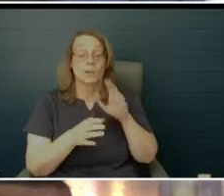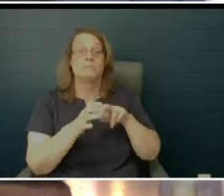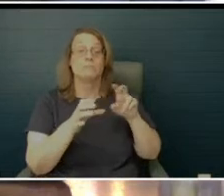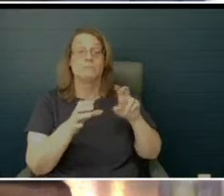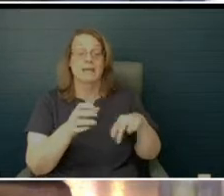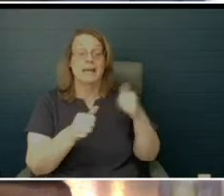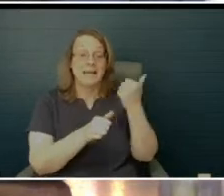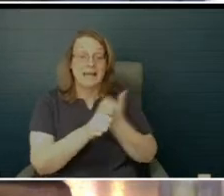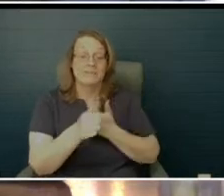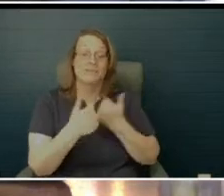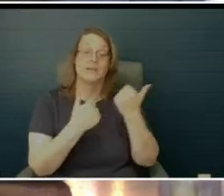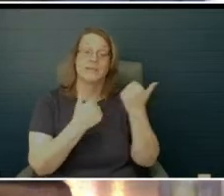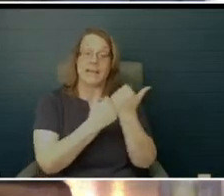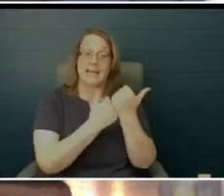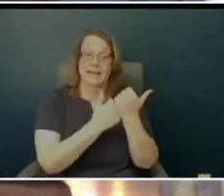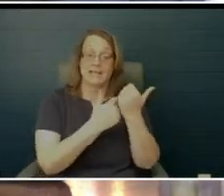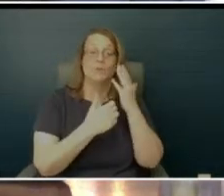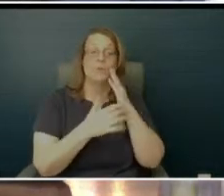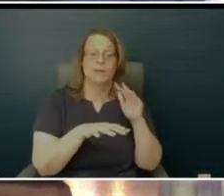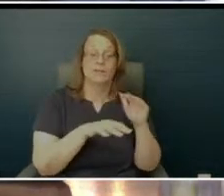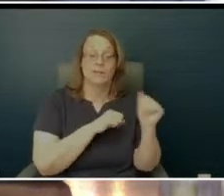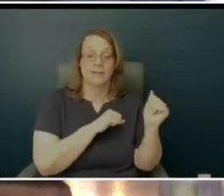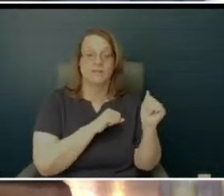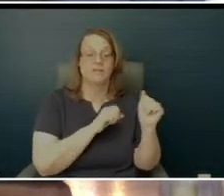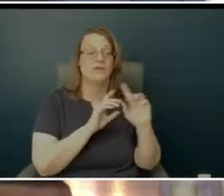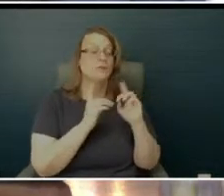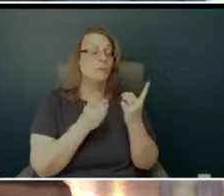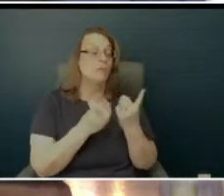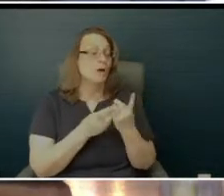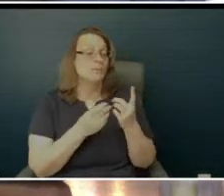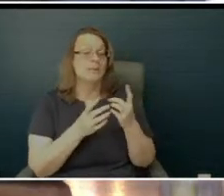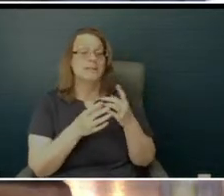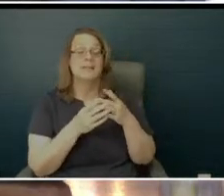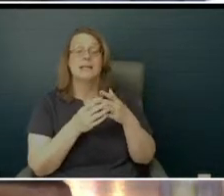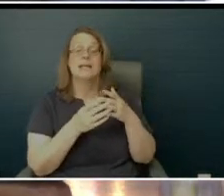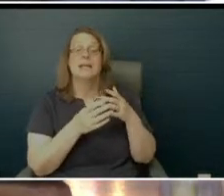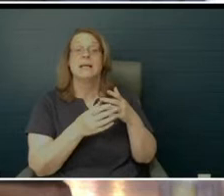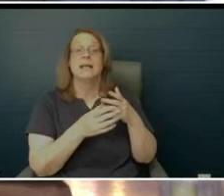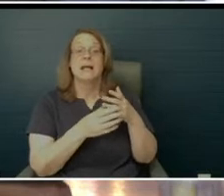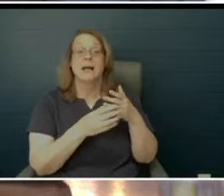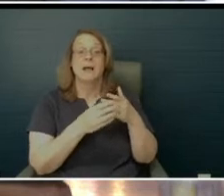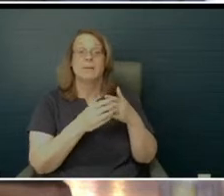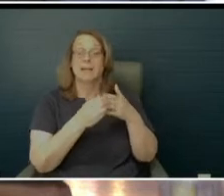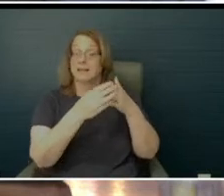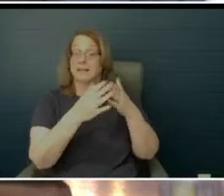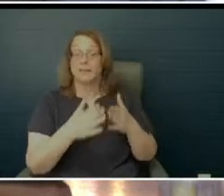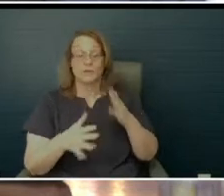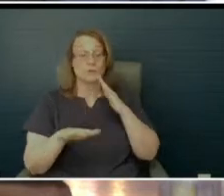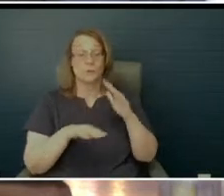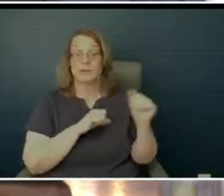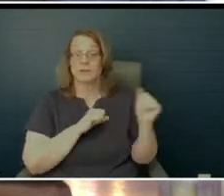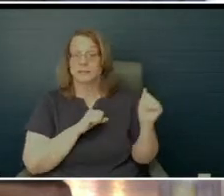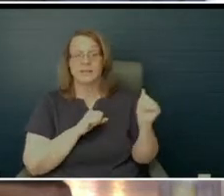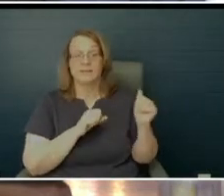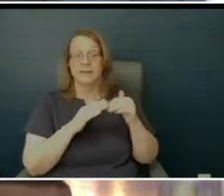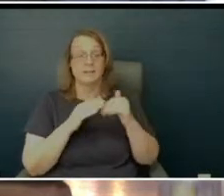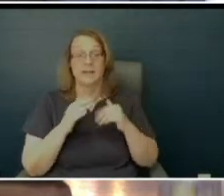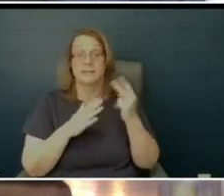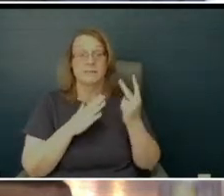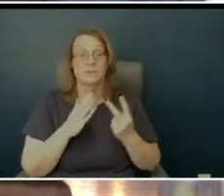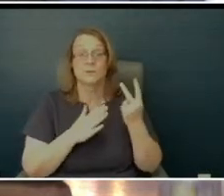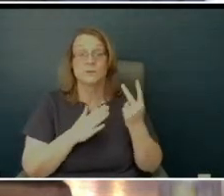Your entire department leadership will walk out within hours. And I don't know what happens after that. I don't know what the United States attorneys are going to